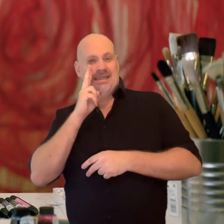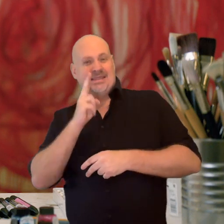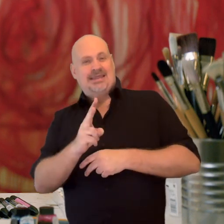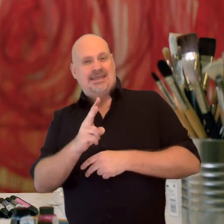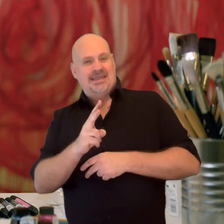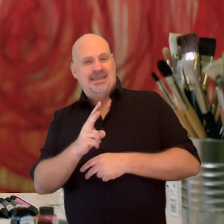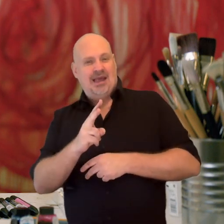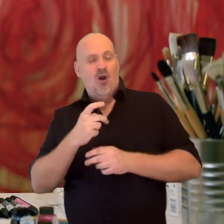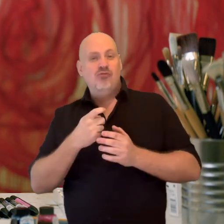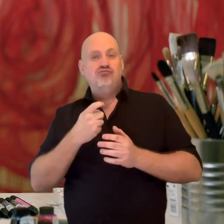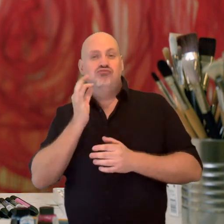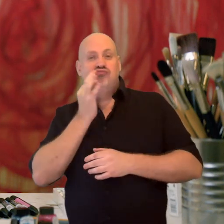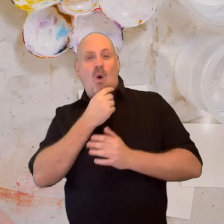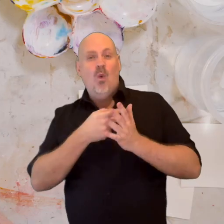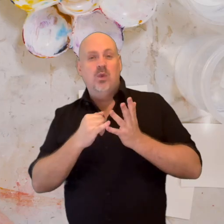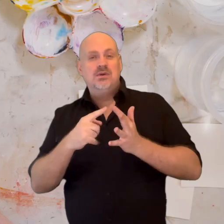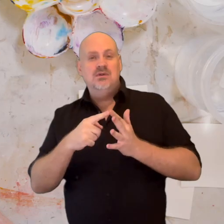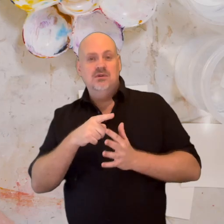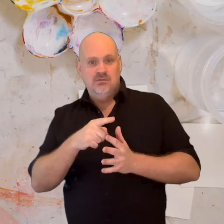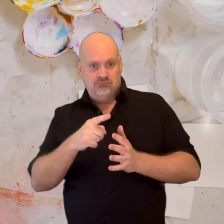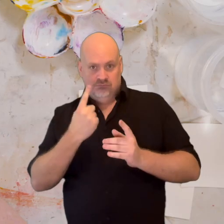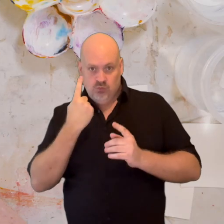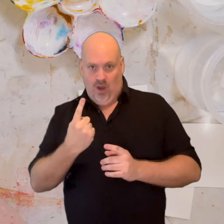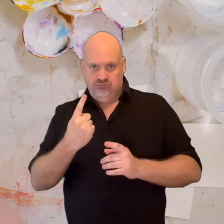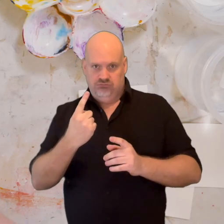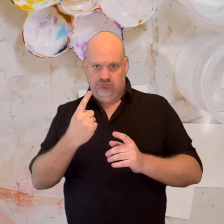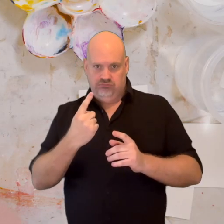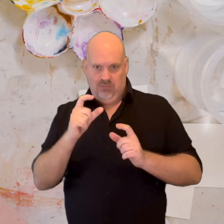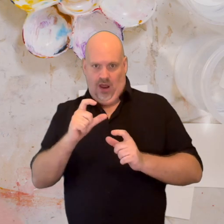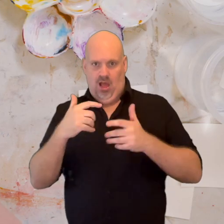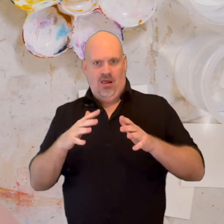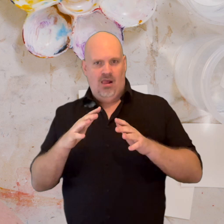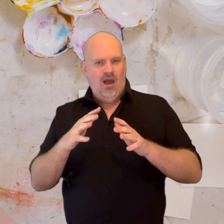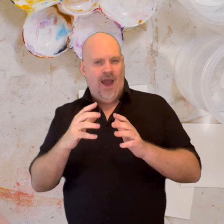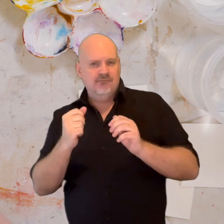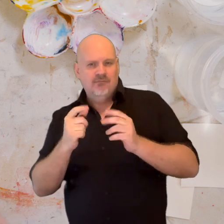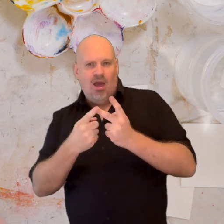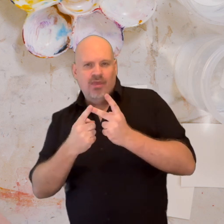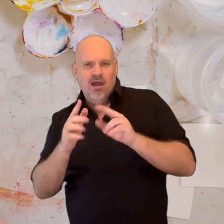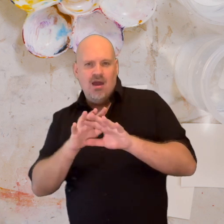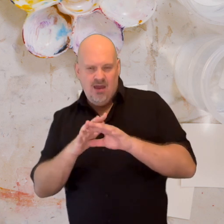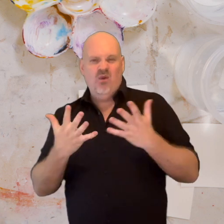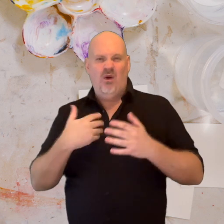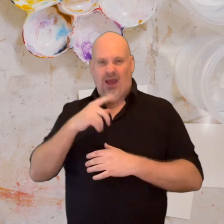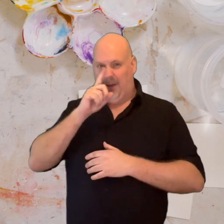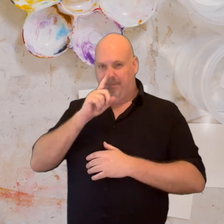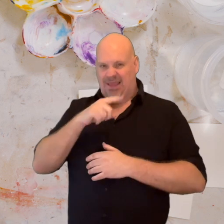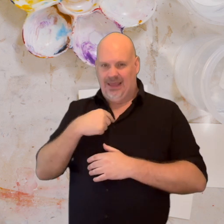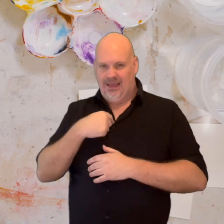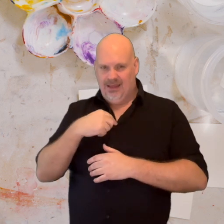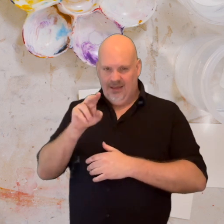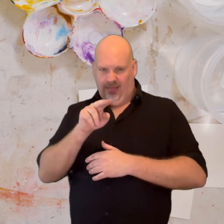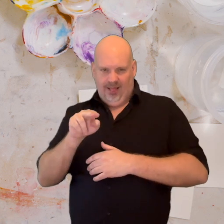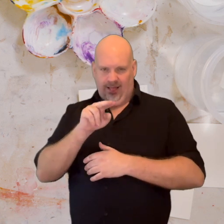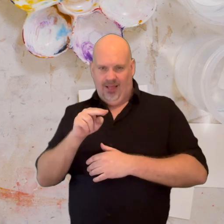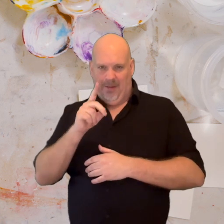colour, so we can put some, I'm putting some pink in